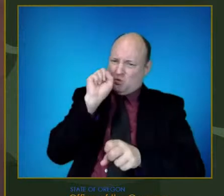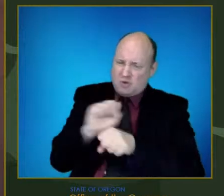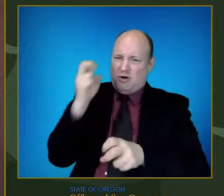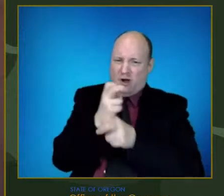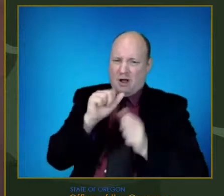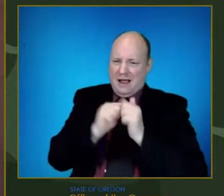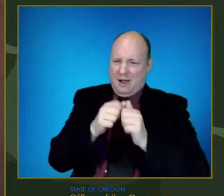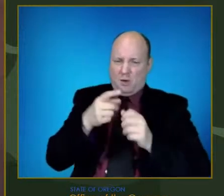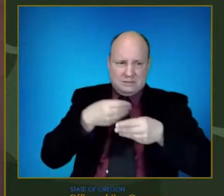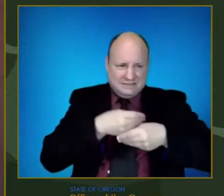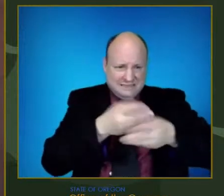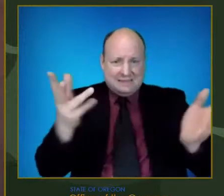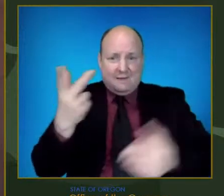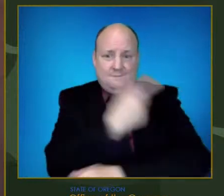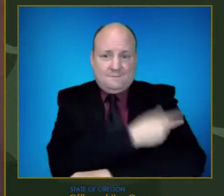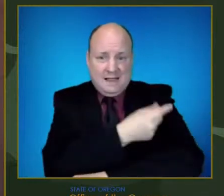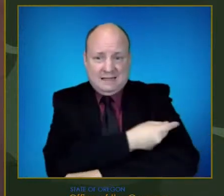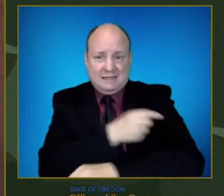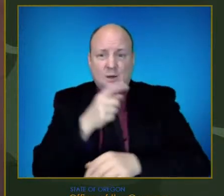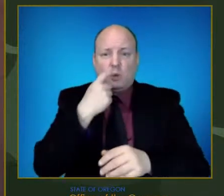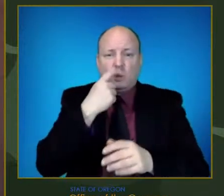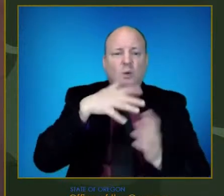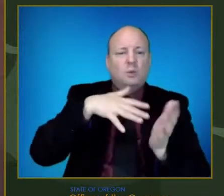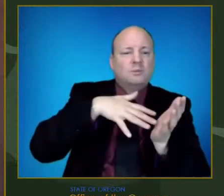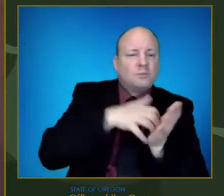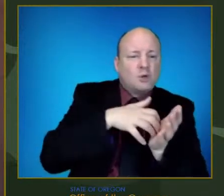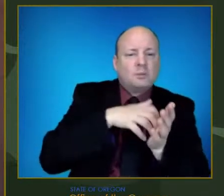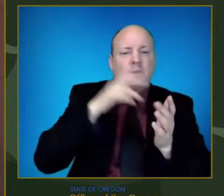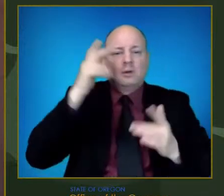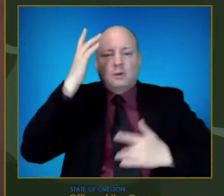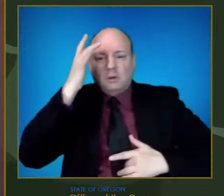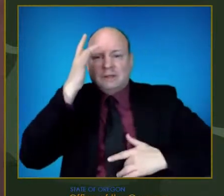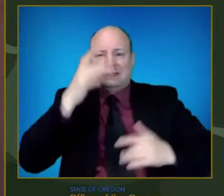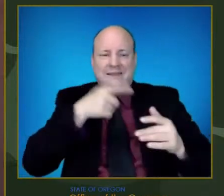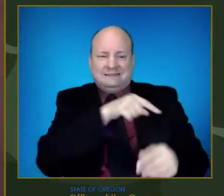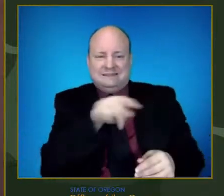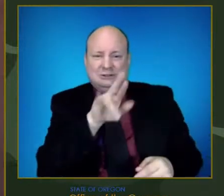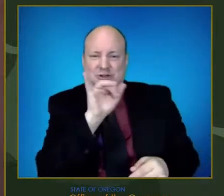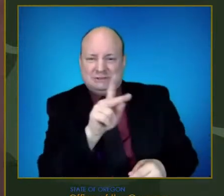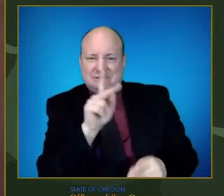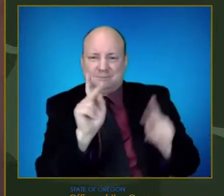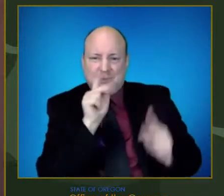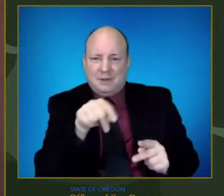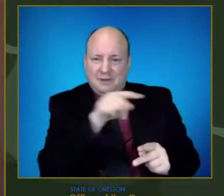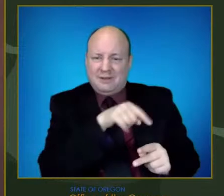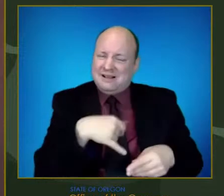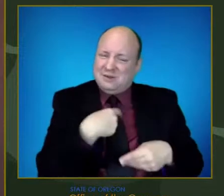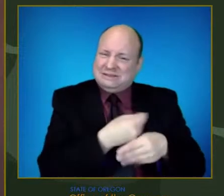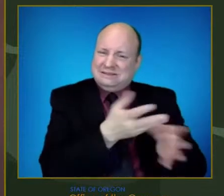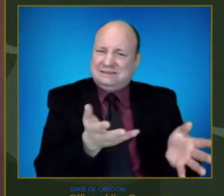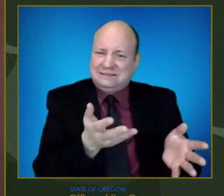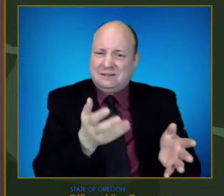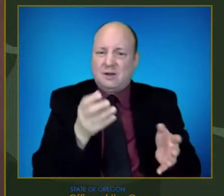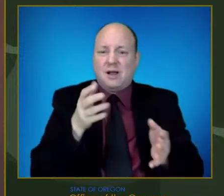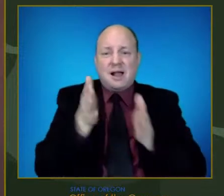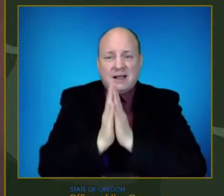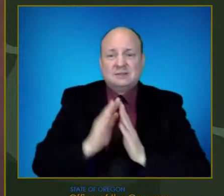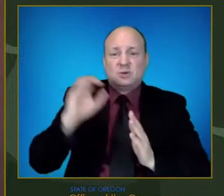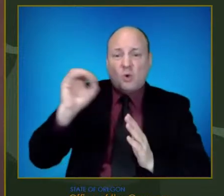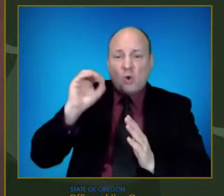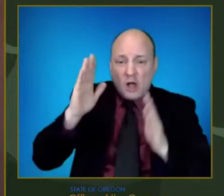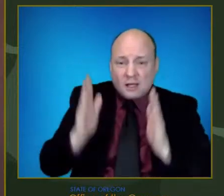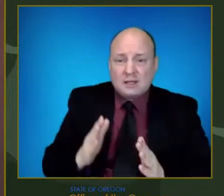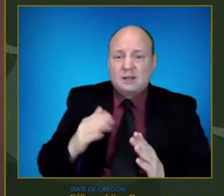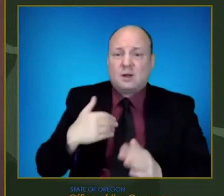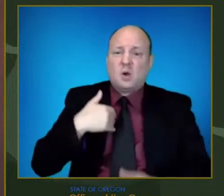most vulnerable populations. And we're asking Oregonians, and I know it's really, really hard. We have been